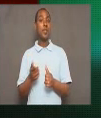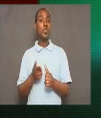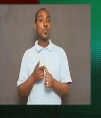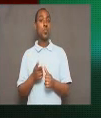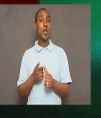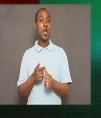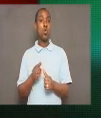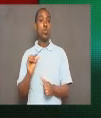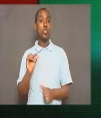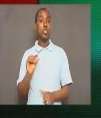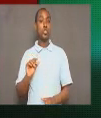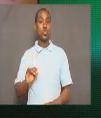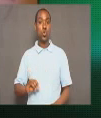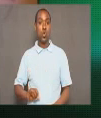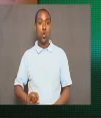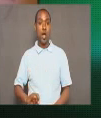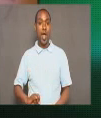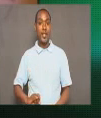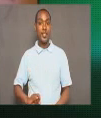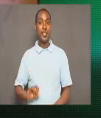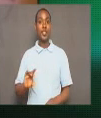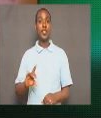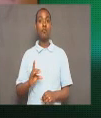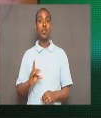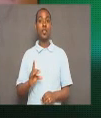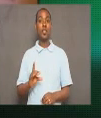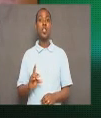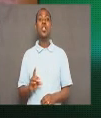intestine called the duodenum.